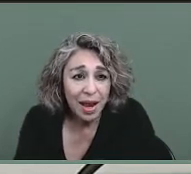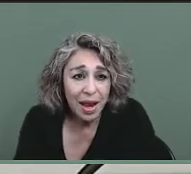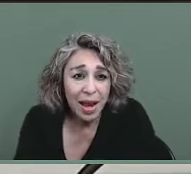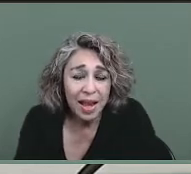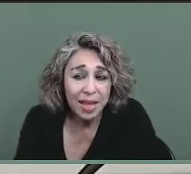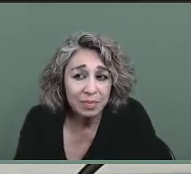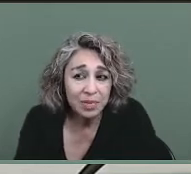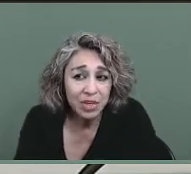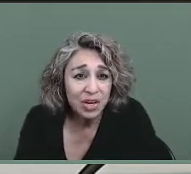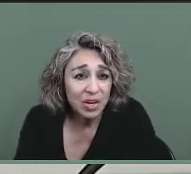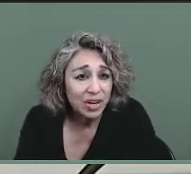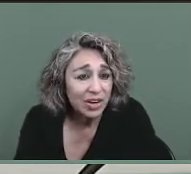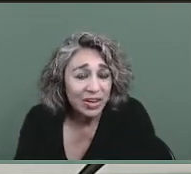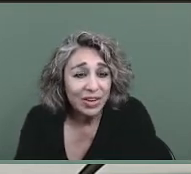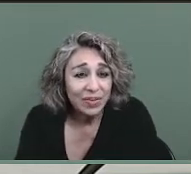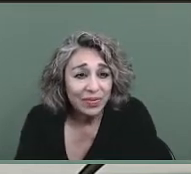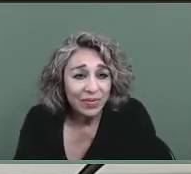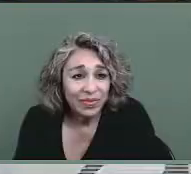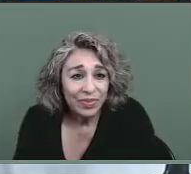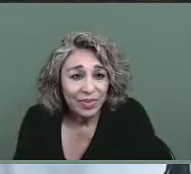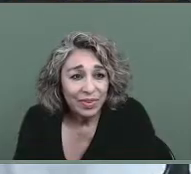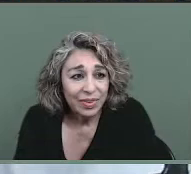am sure